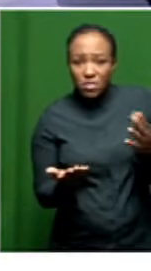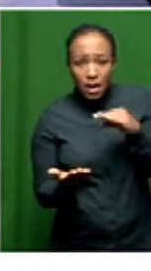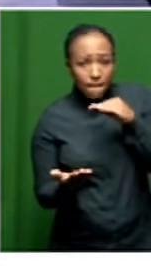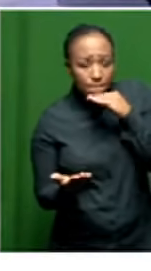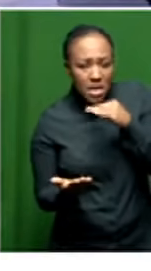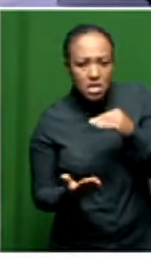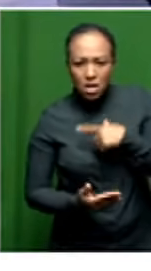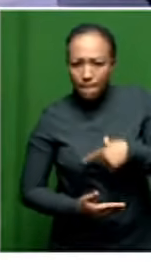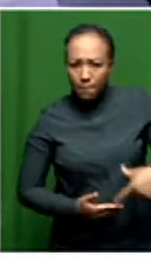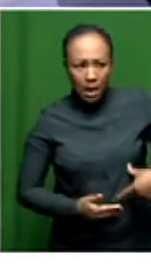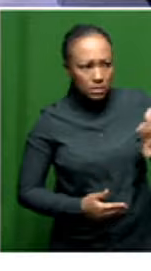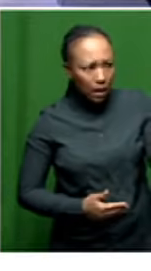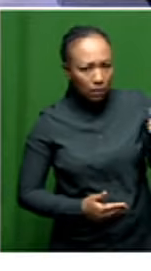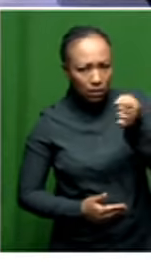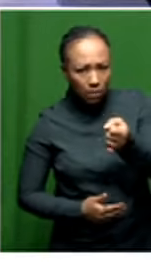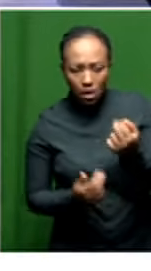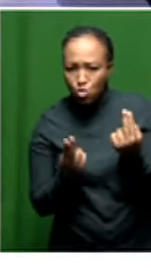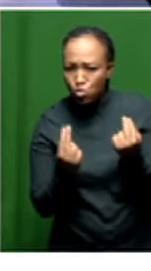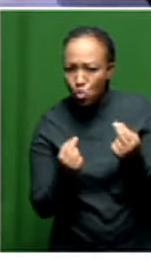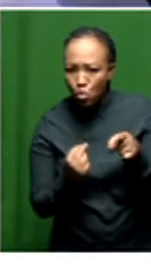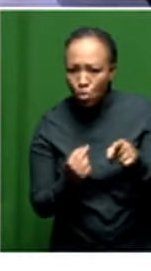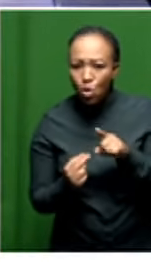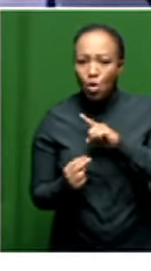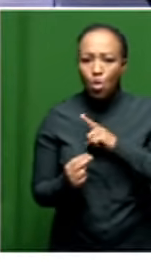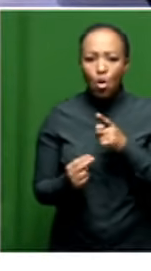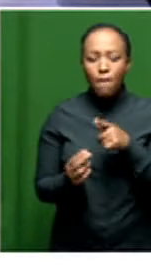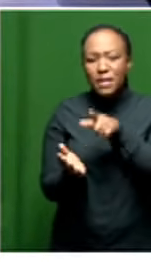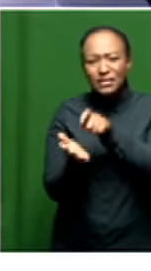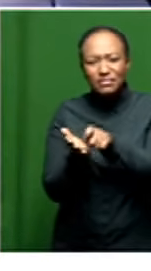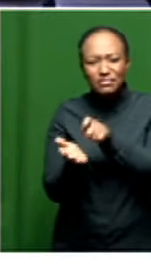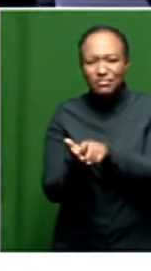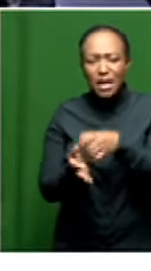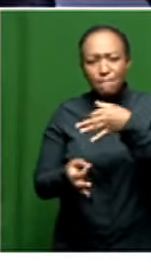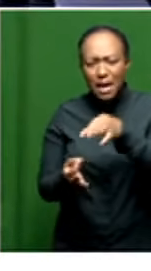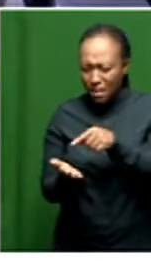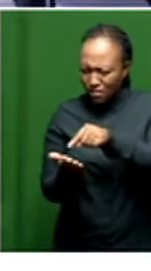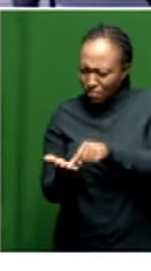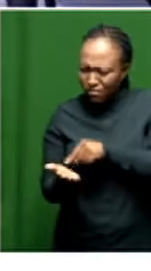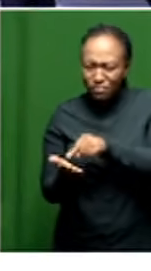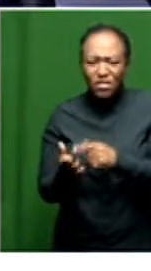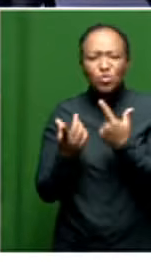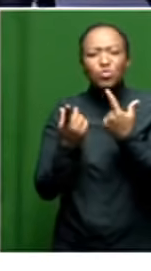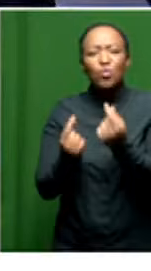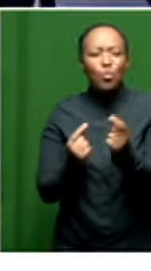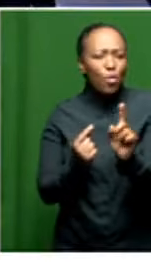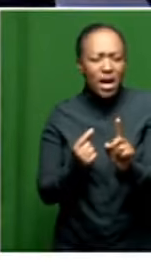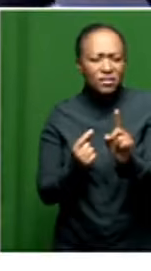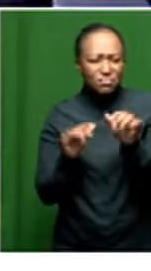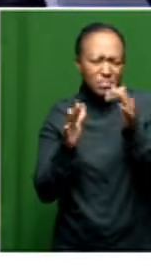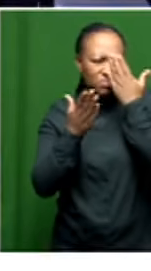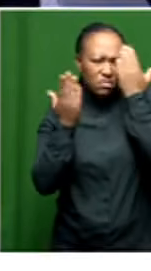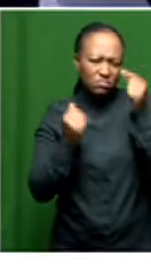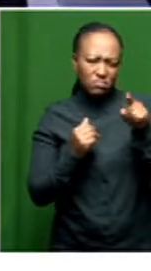a new president? Is this the kind of vote where I put it down on a piece of paper? What is this going to do? And the reality is